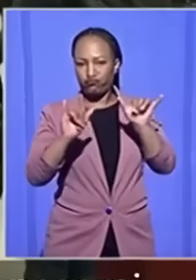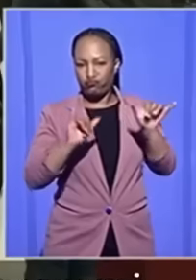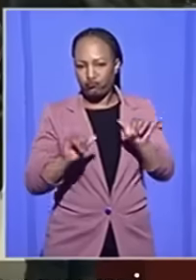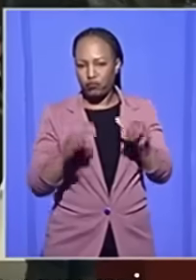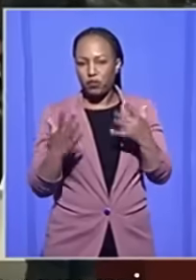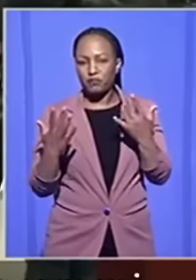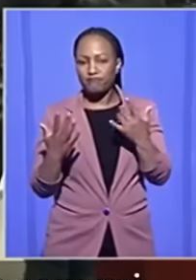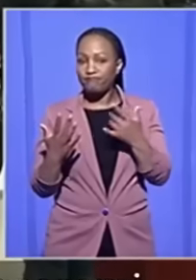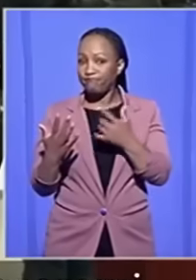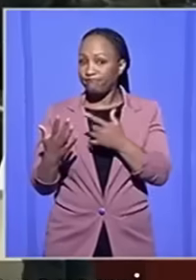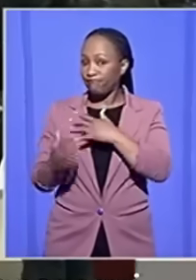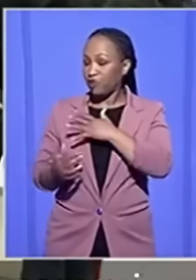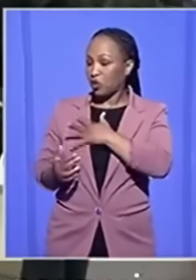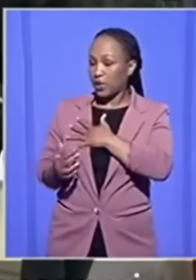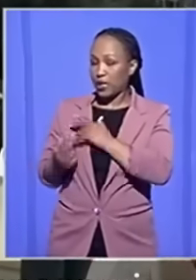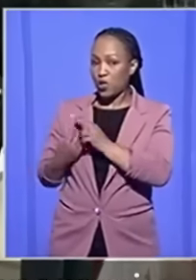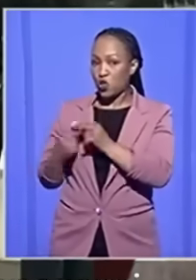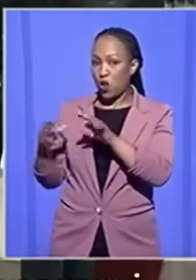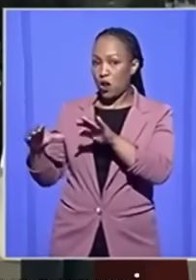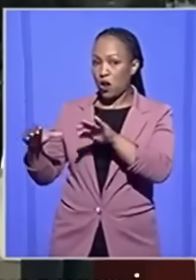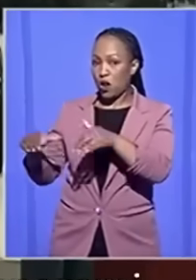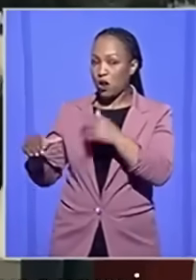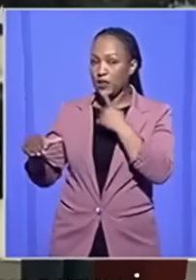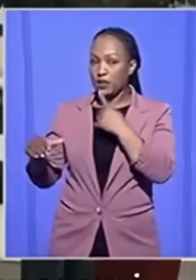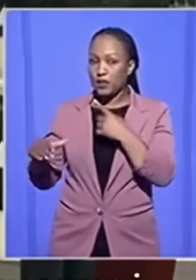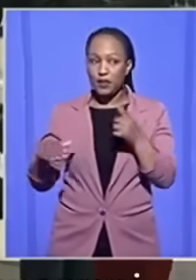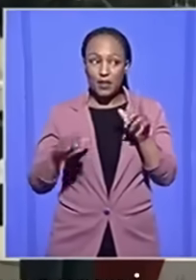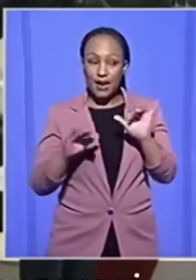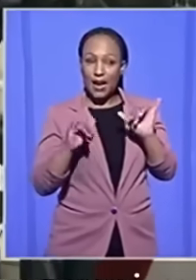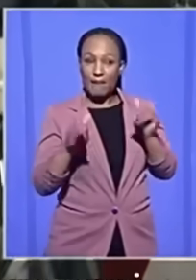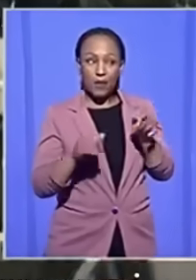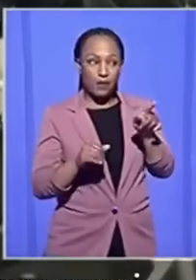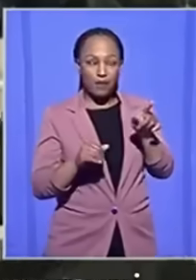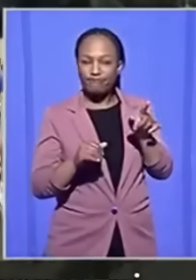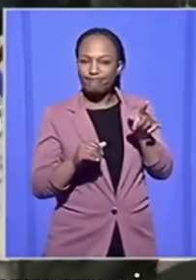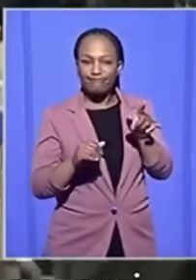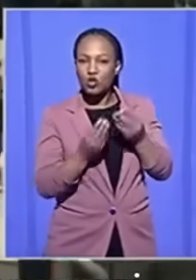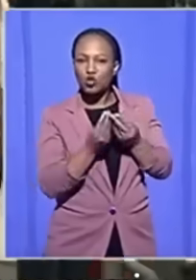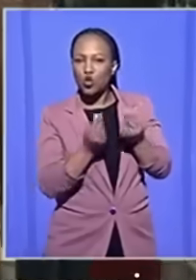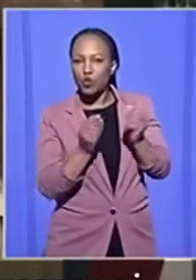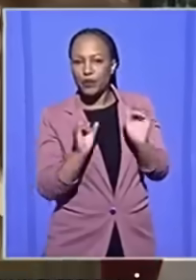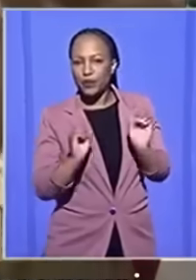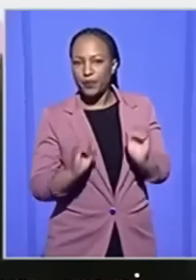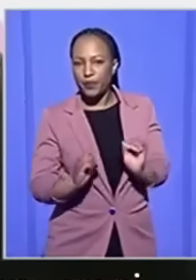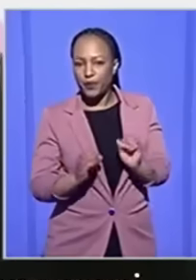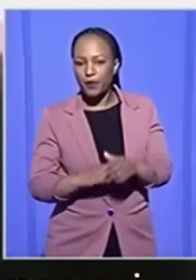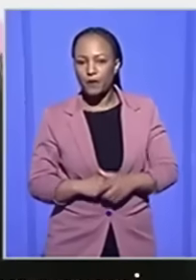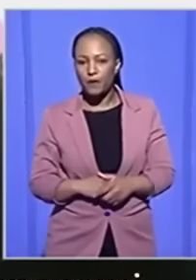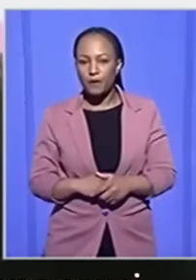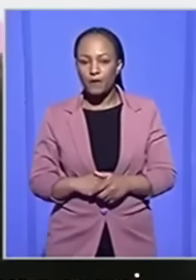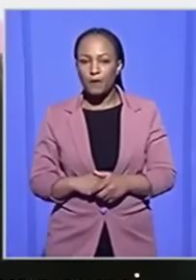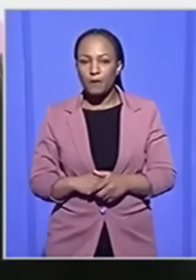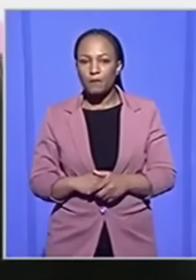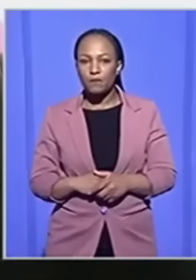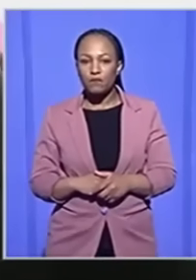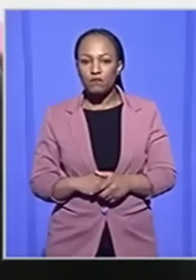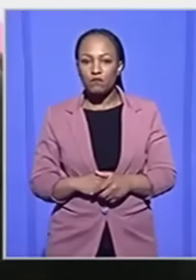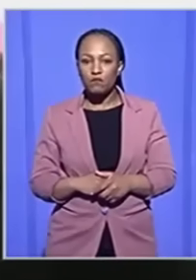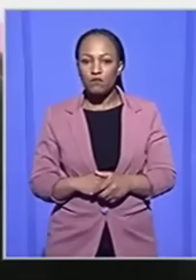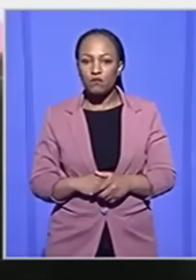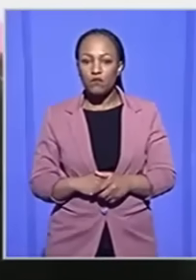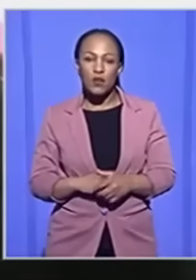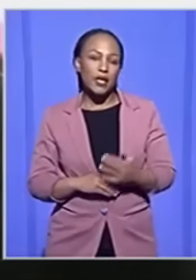go tsaya kgato e ka ntlha ya fa mothapi a sa ikaelela go tla ka tharabololo. The intentions of our one-day strike was